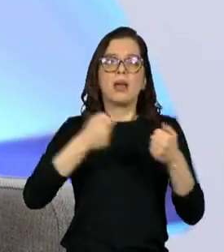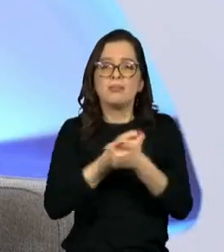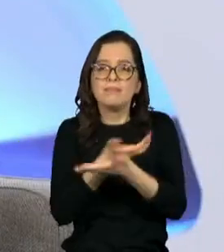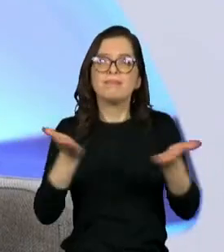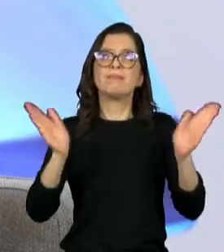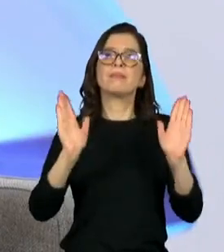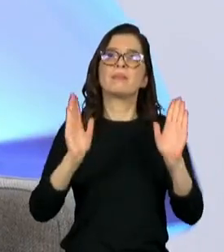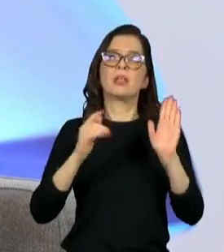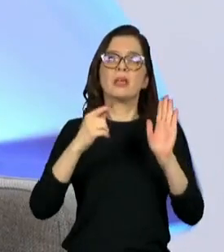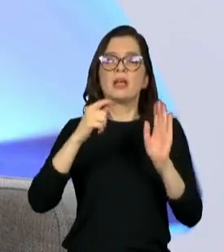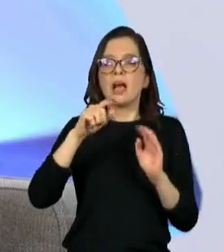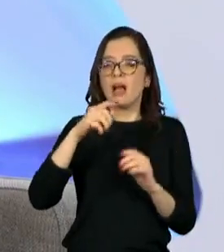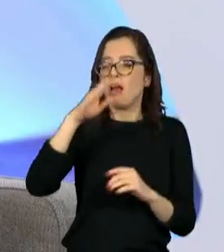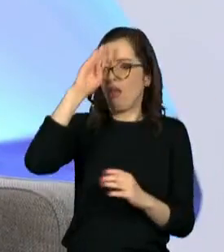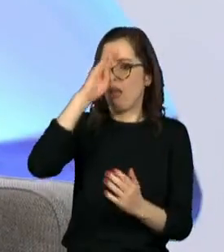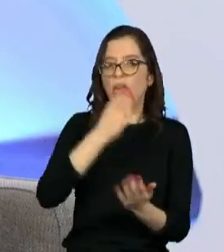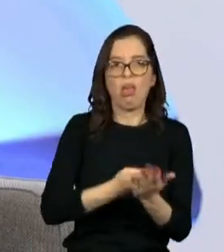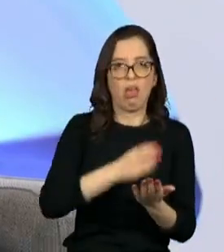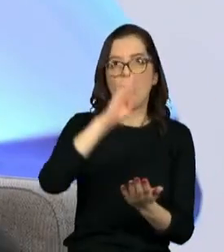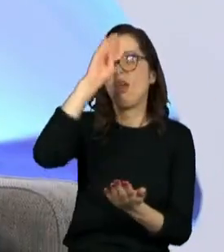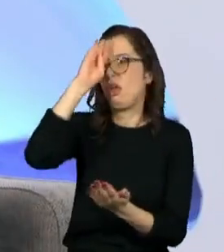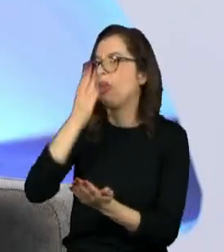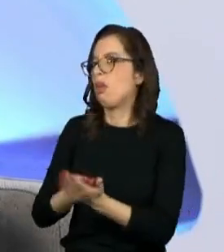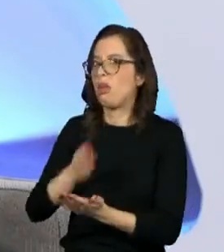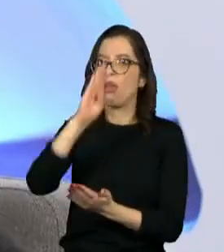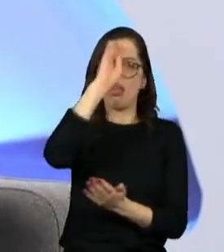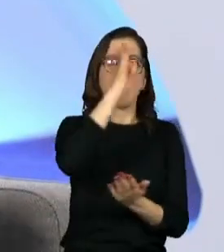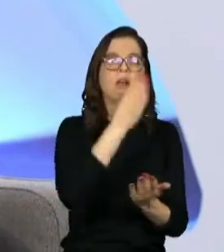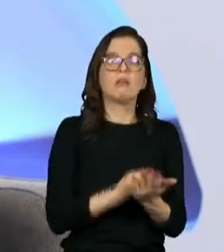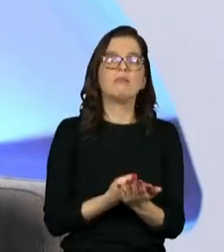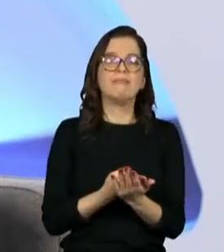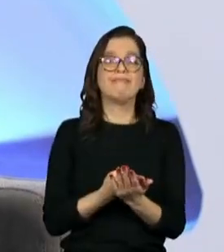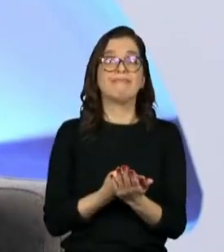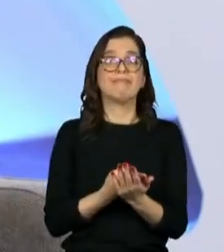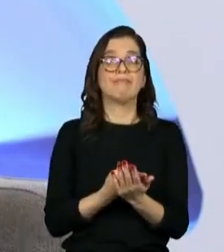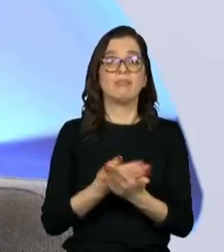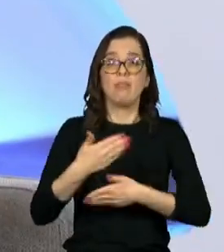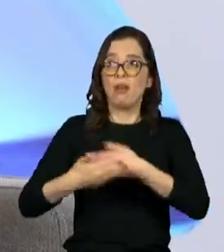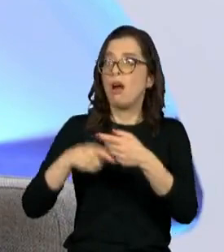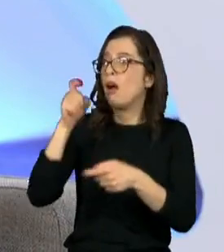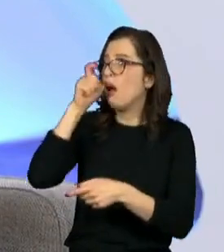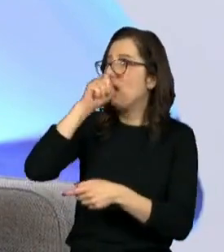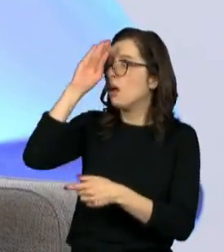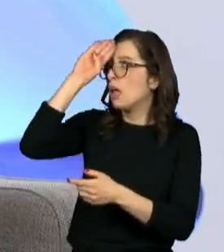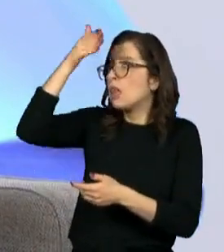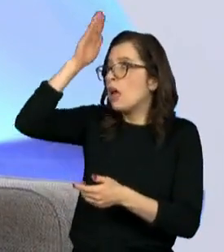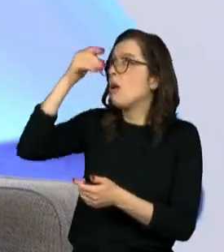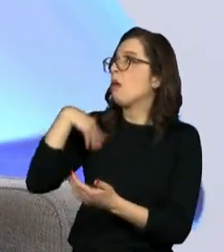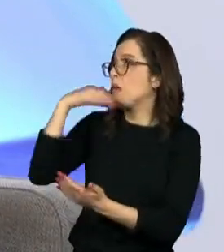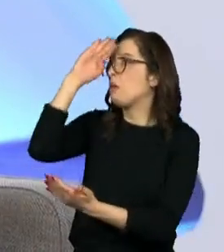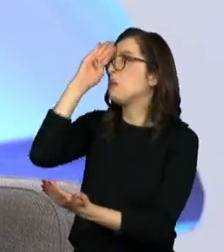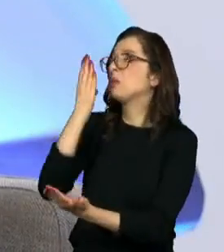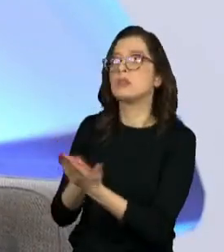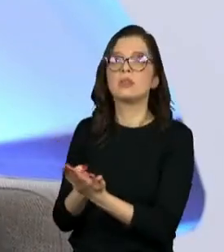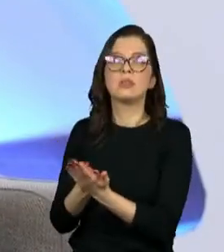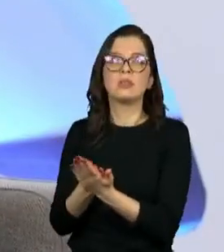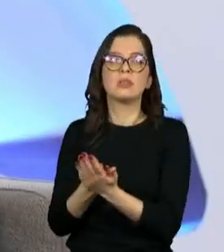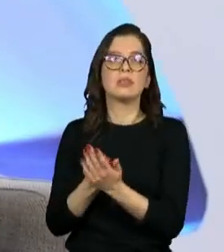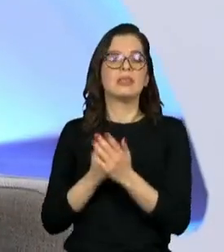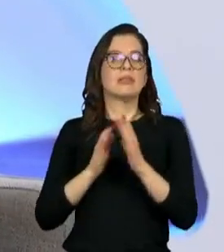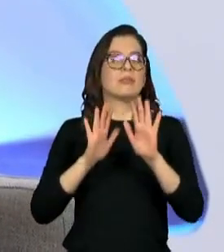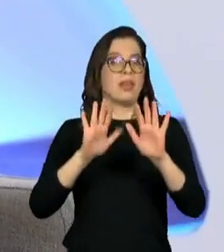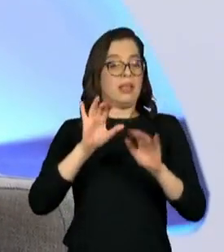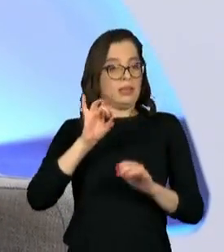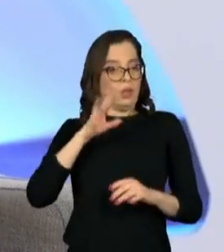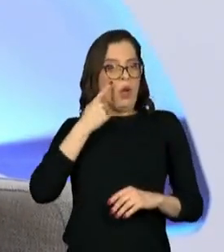open to the appeals and believe, ultimately, the lies that Trump told them. I think that it's